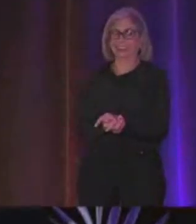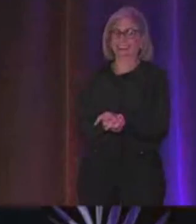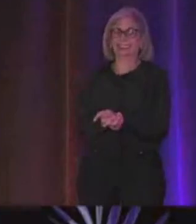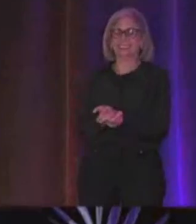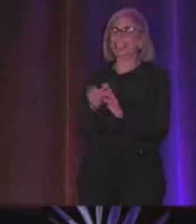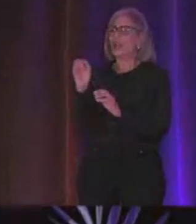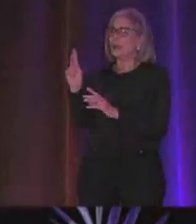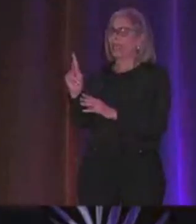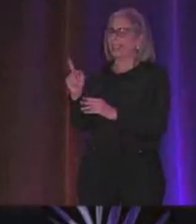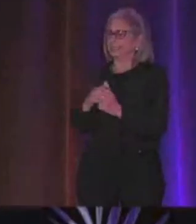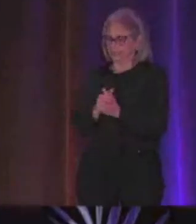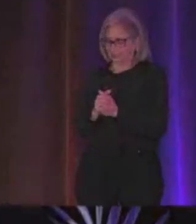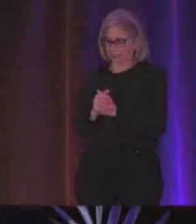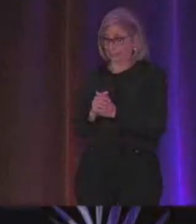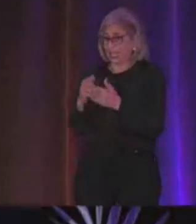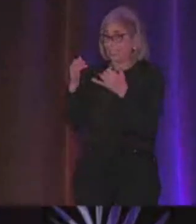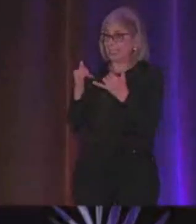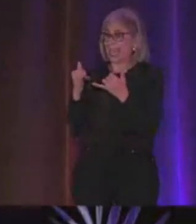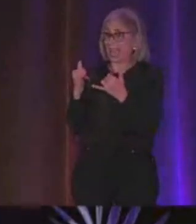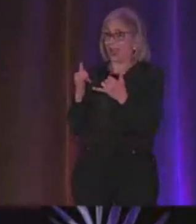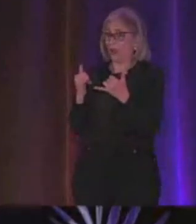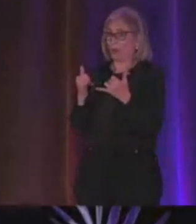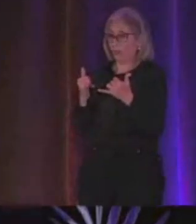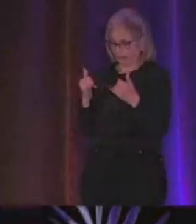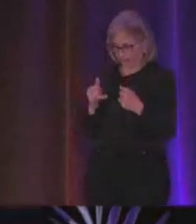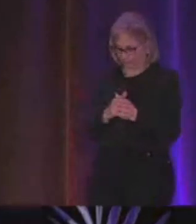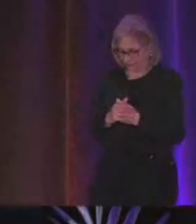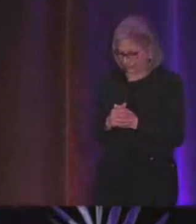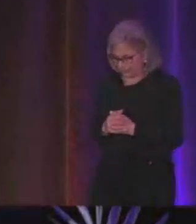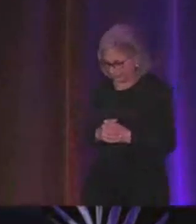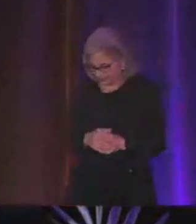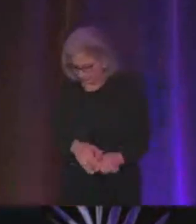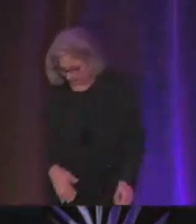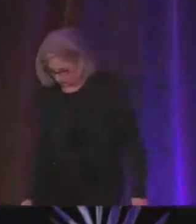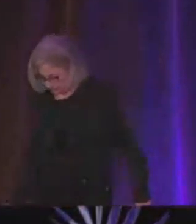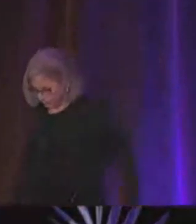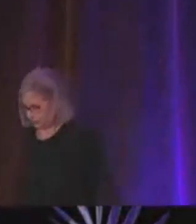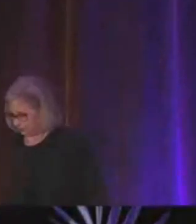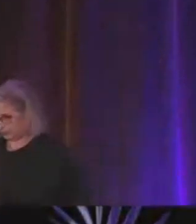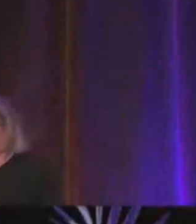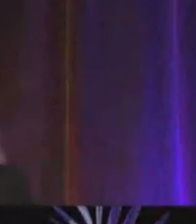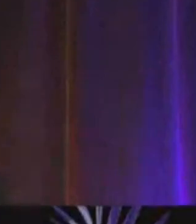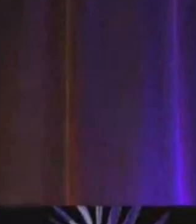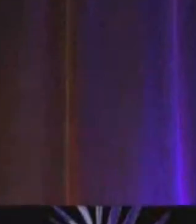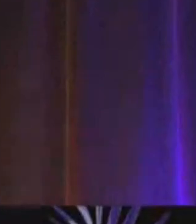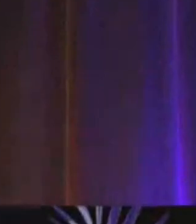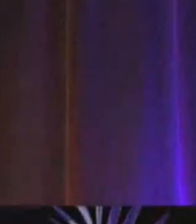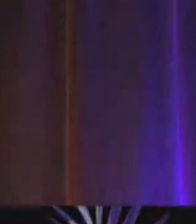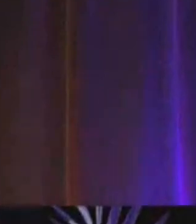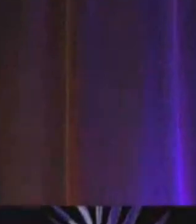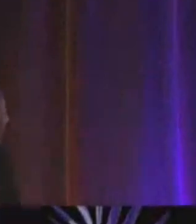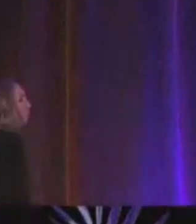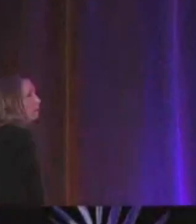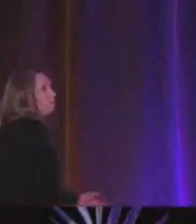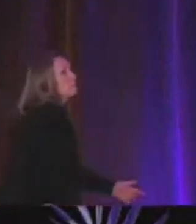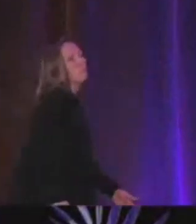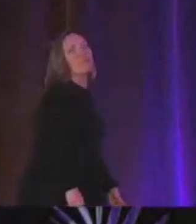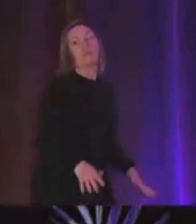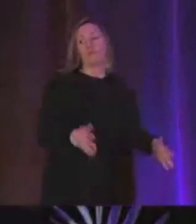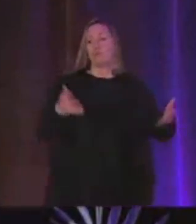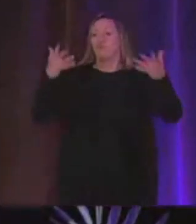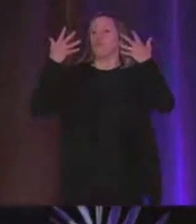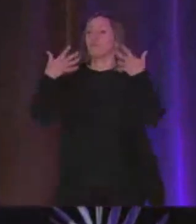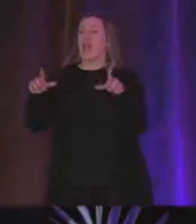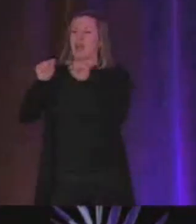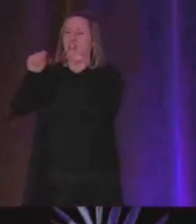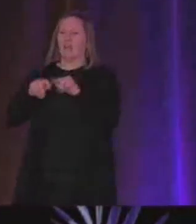Okay. So right now, what I'm trying, so I have already the template code ready with me. I have already imported the Onnx.js